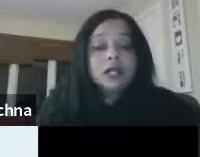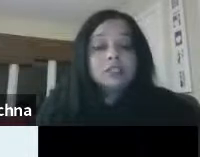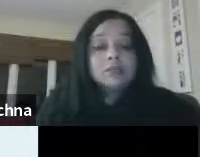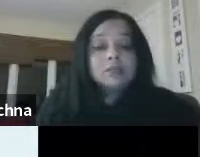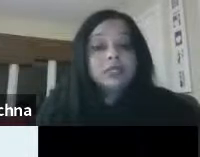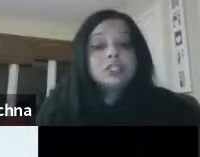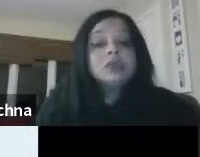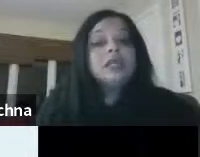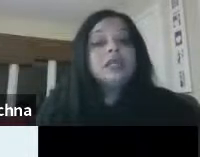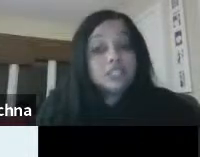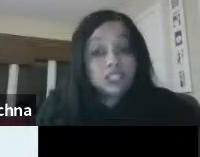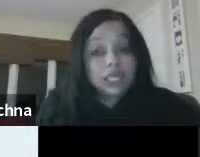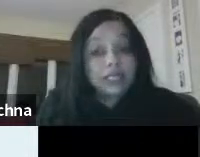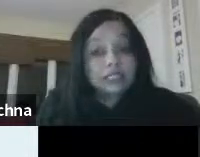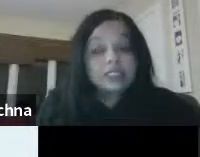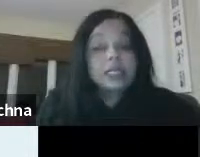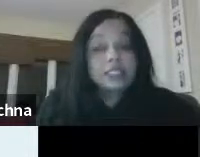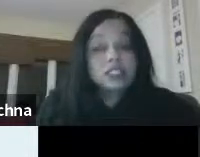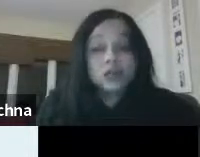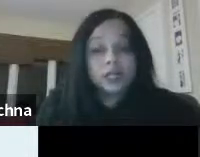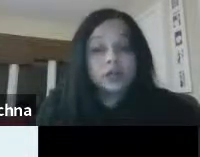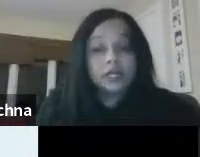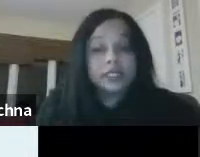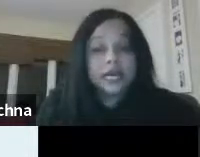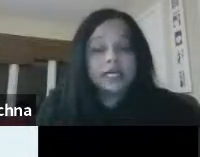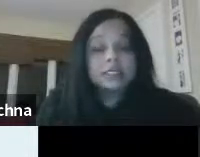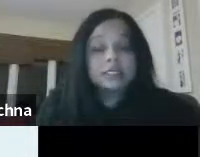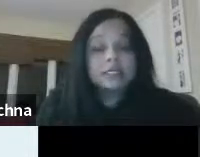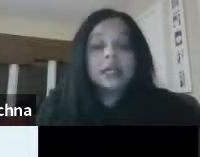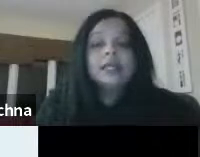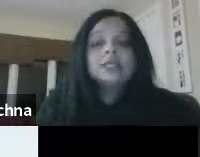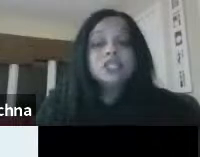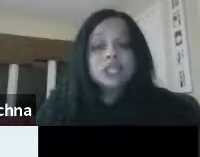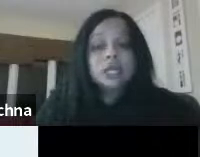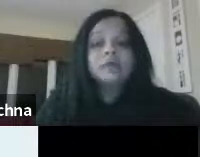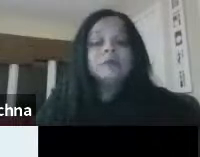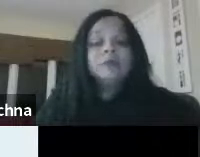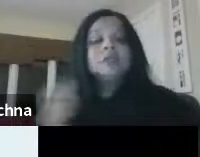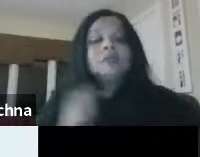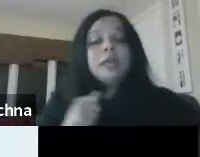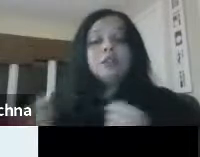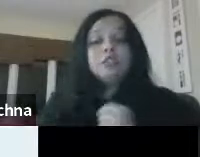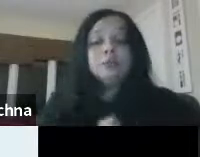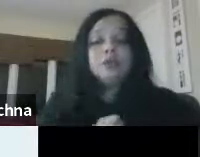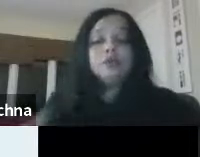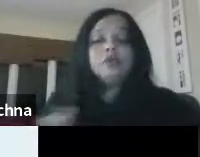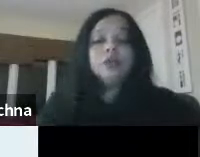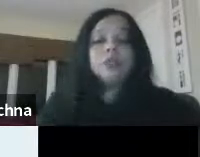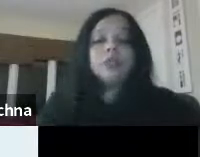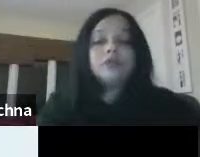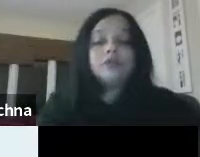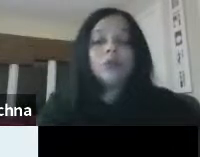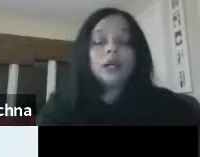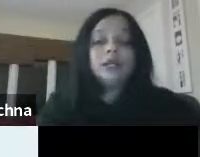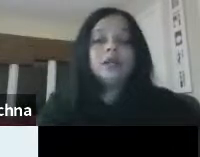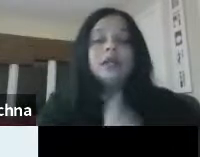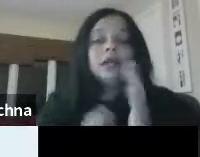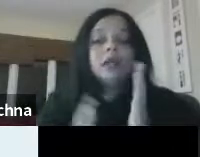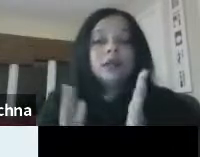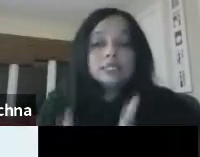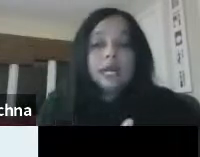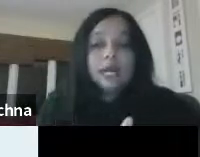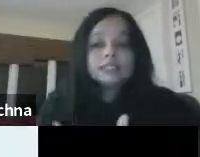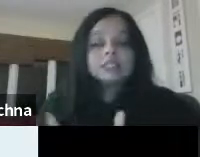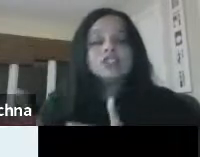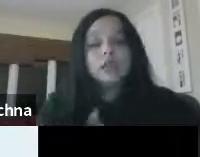looking at the child's ability to initiate, to get started on a task, to shift, shift, to be able to move fluidly from one